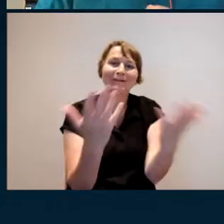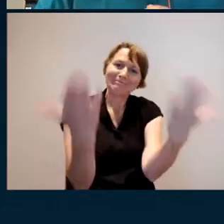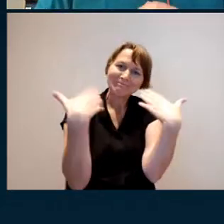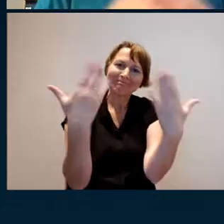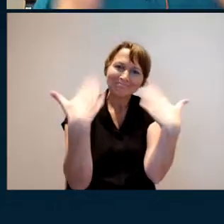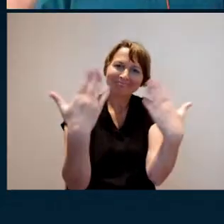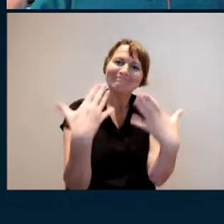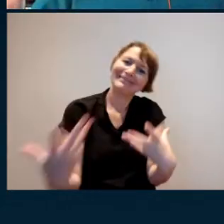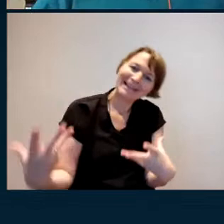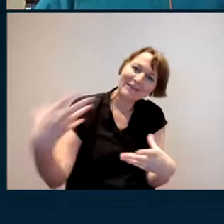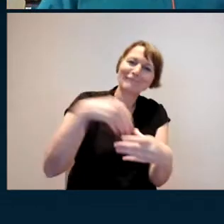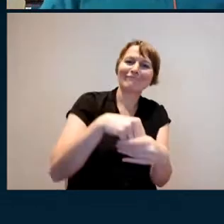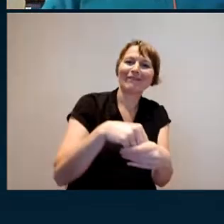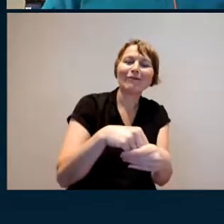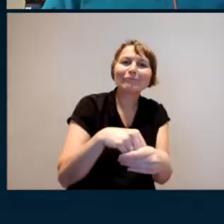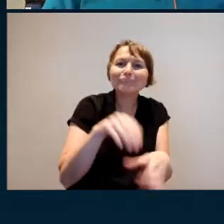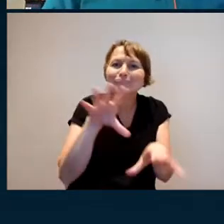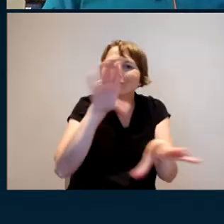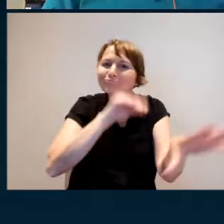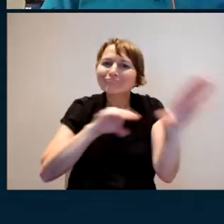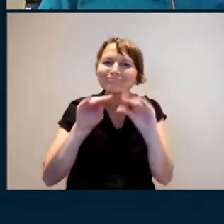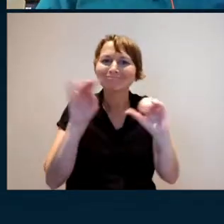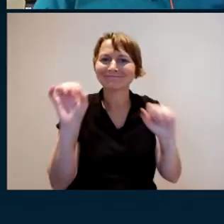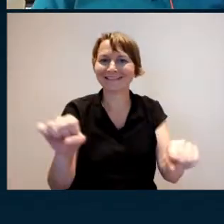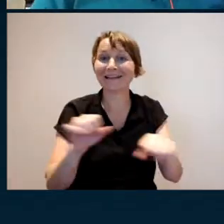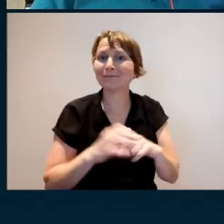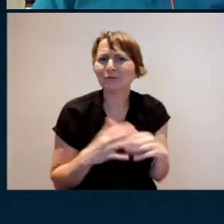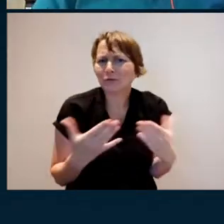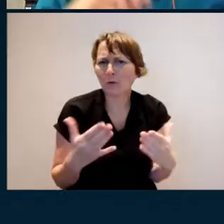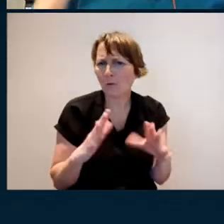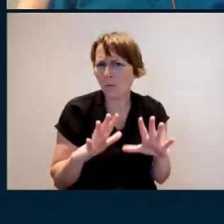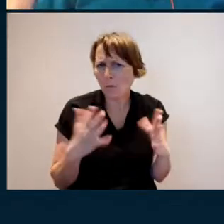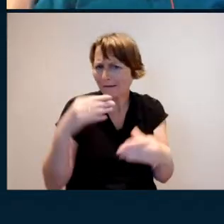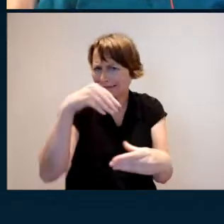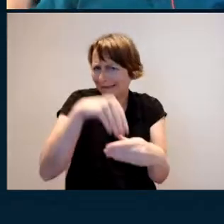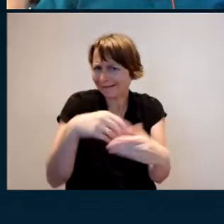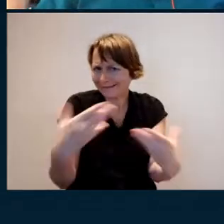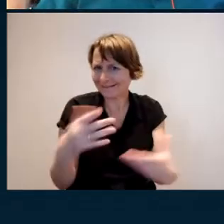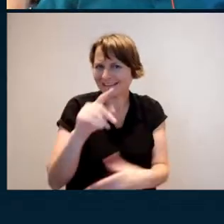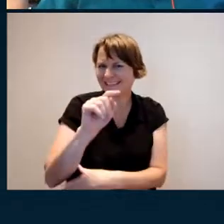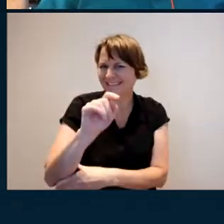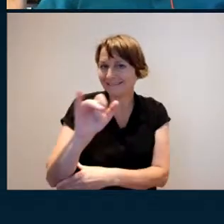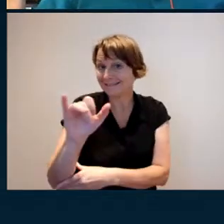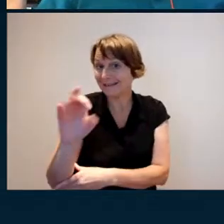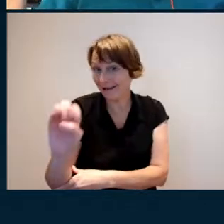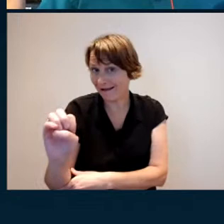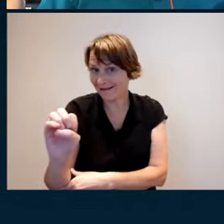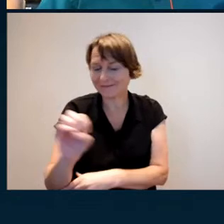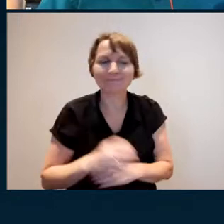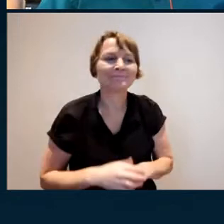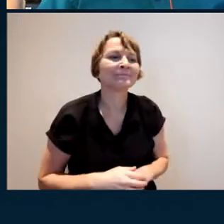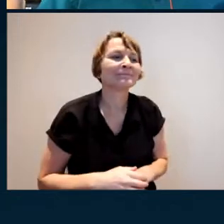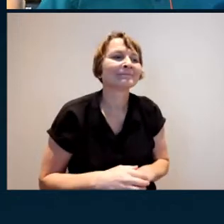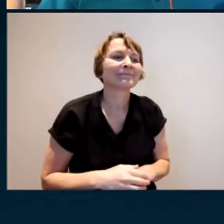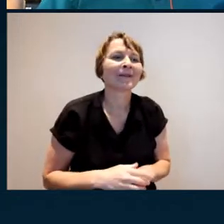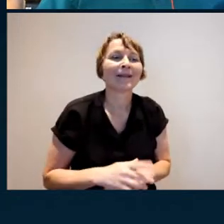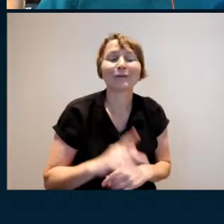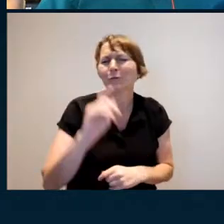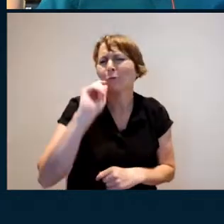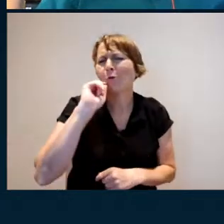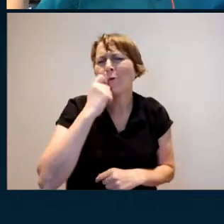about it. So some things Project Ty does. It does some really cool stuff, and I'll be showing you some demos with